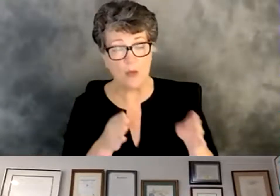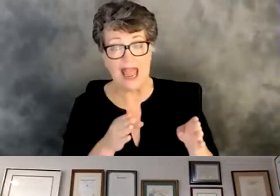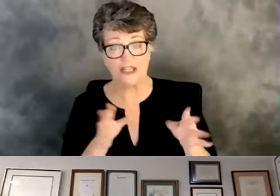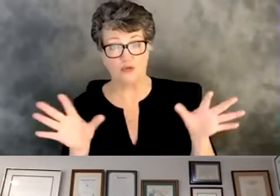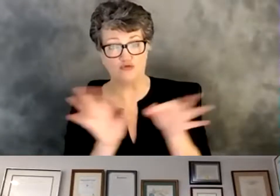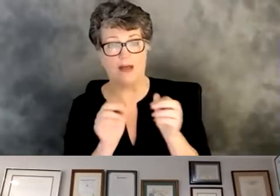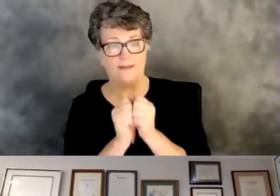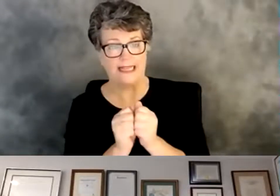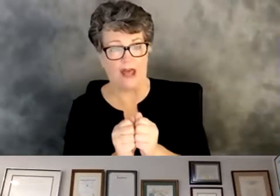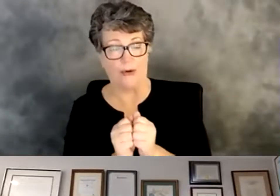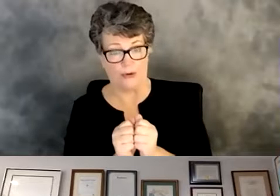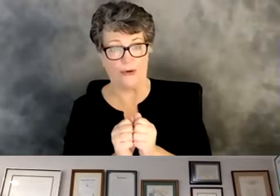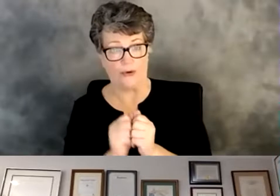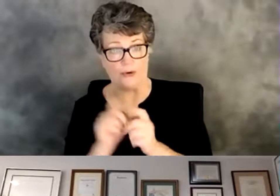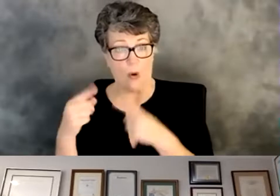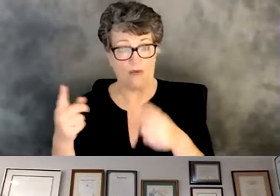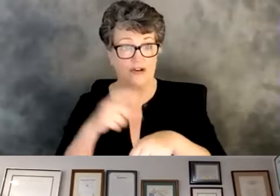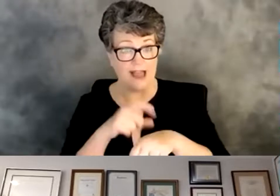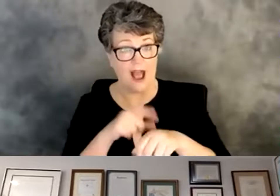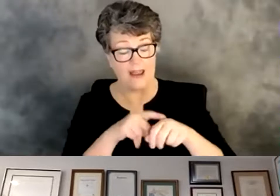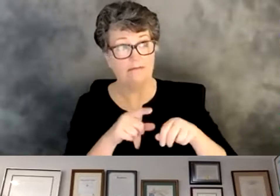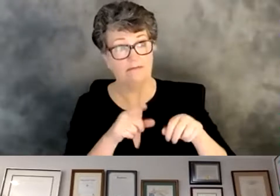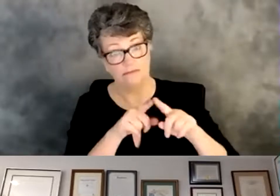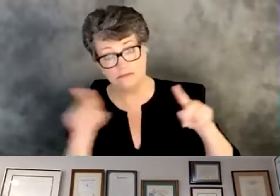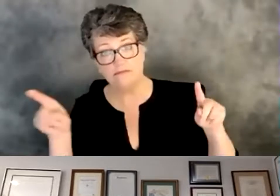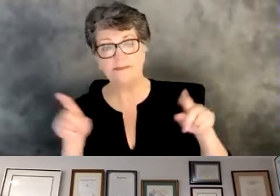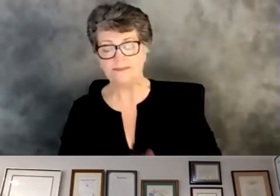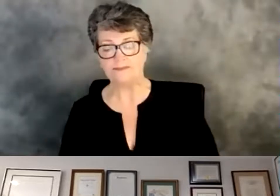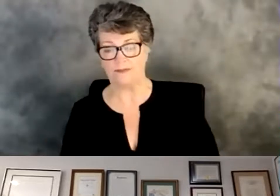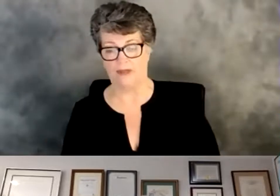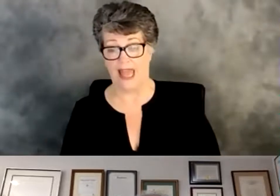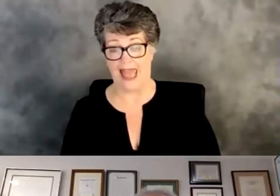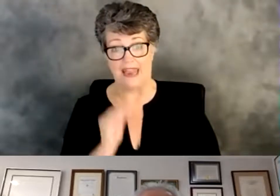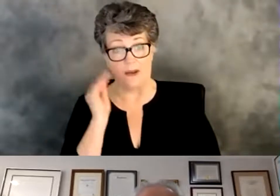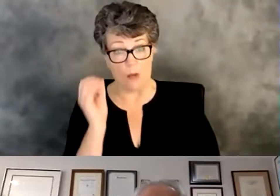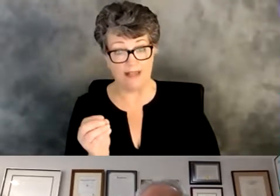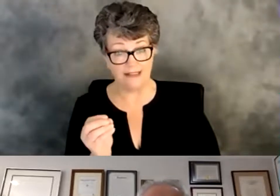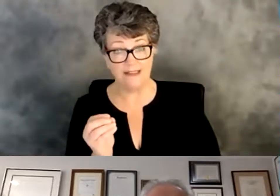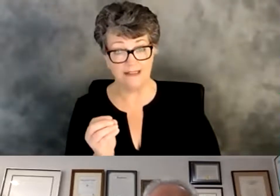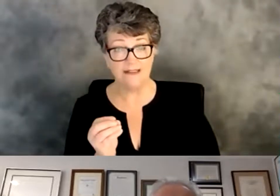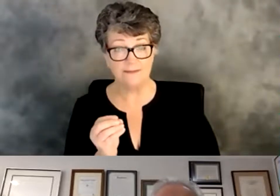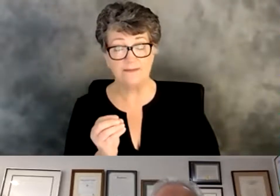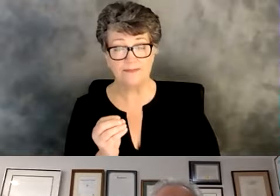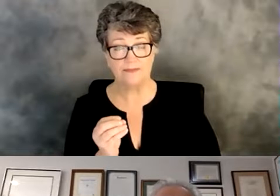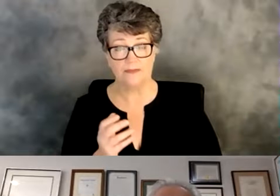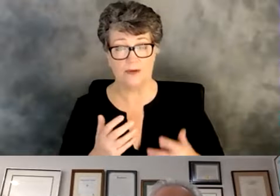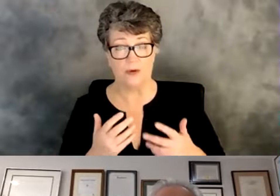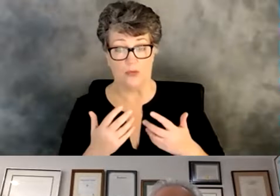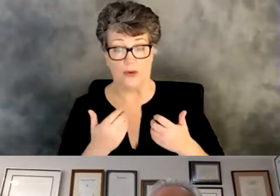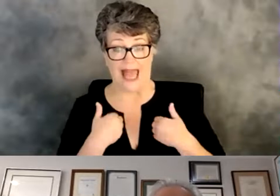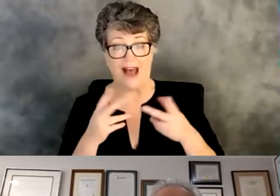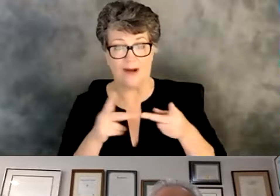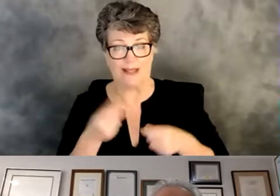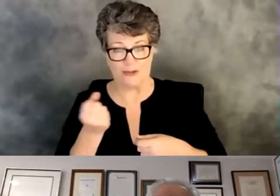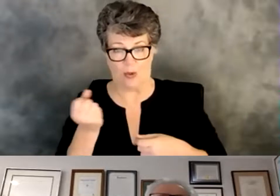together more over time is something we'd definitely be interested in. And on the homeless point in particular, we have a placeholder